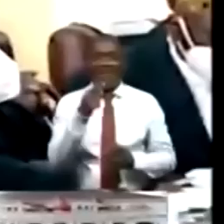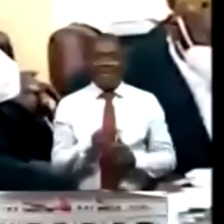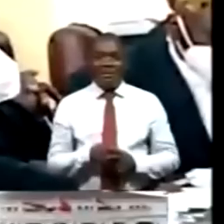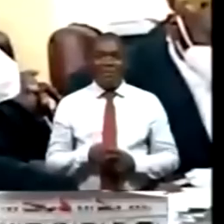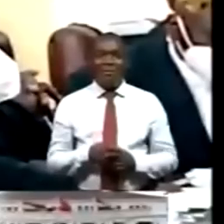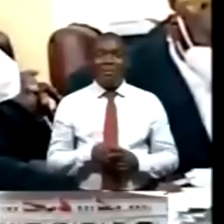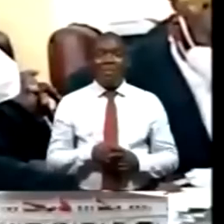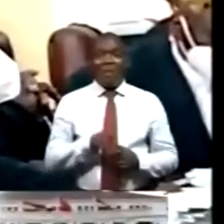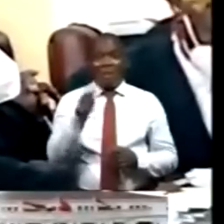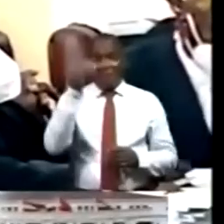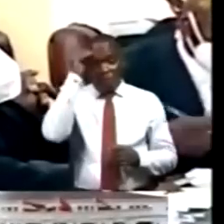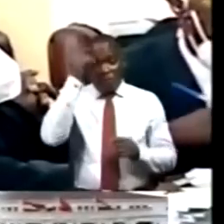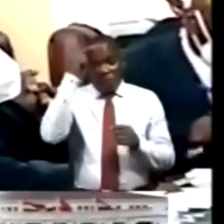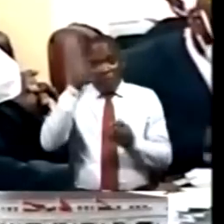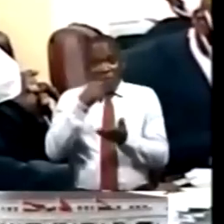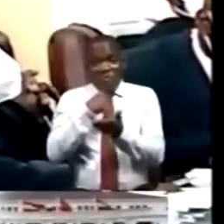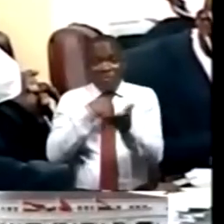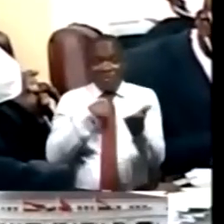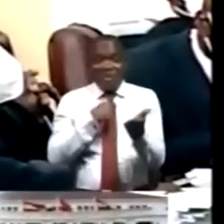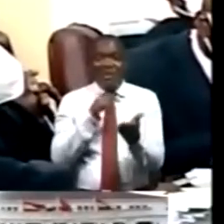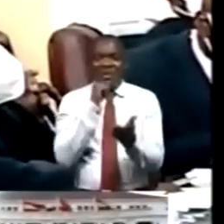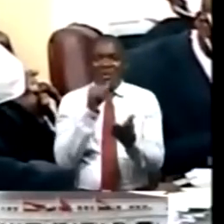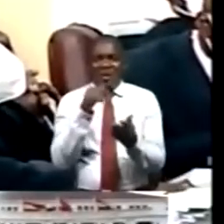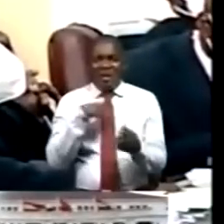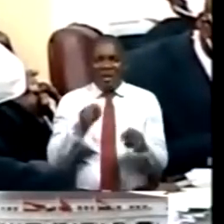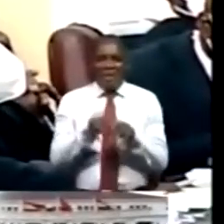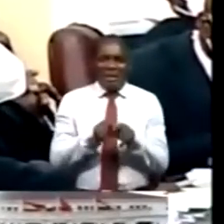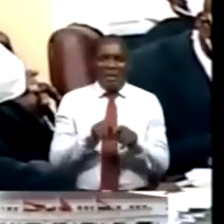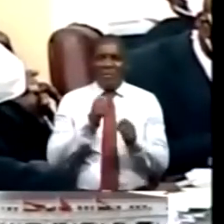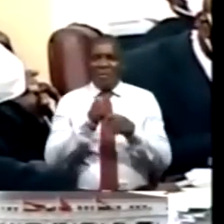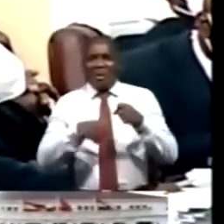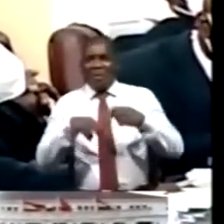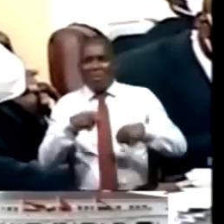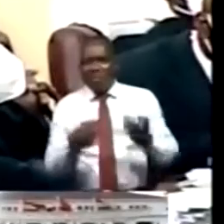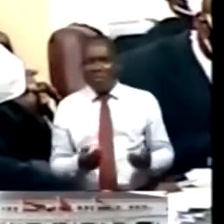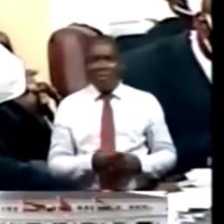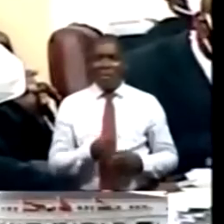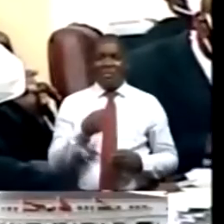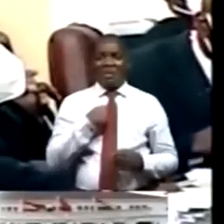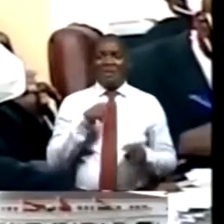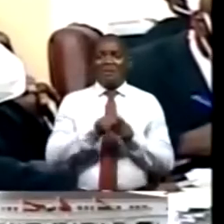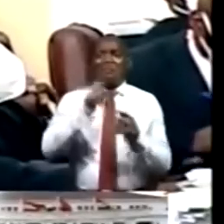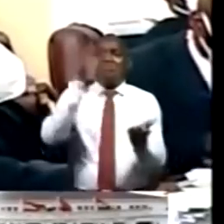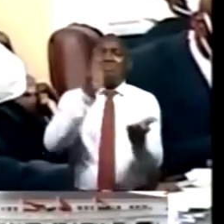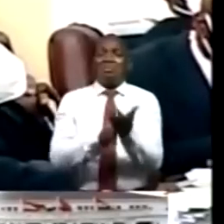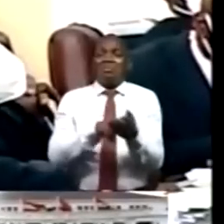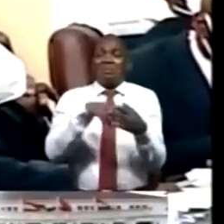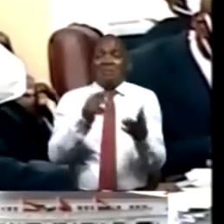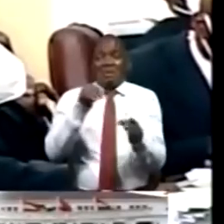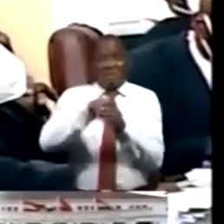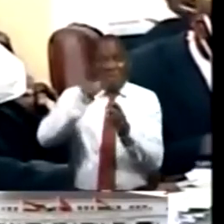that, you know, in order for me not to look like a troublemaker, I also certified some of the forms. It's in